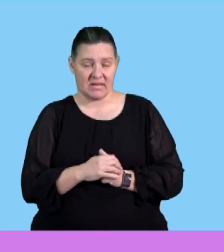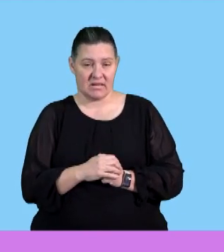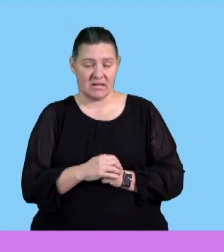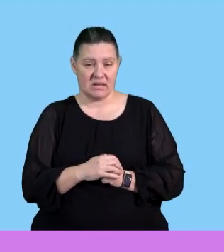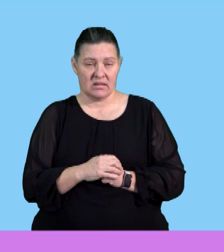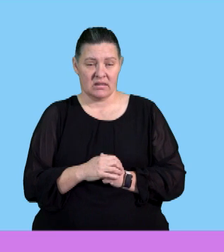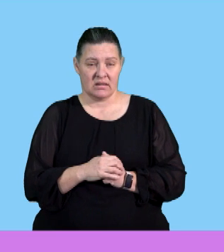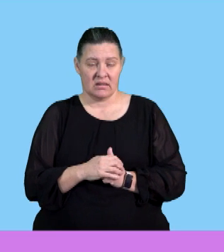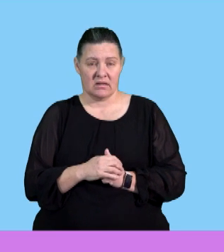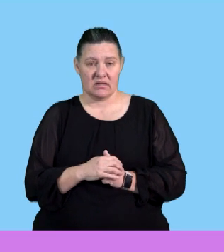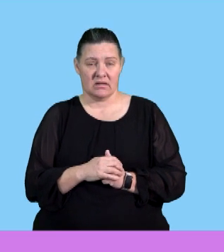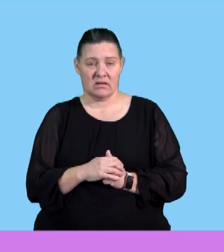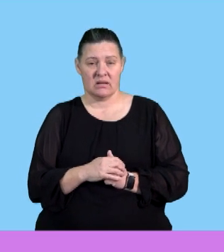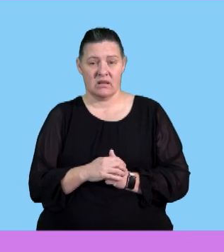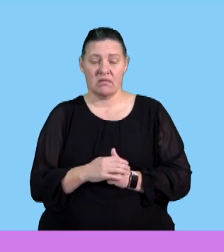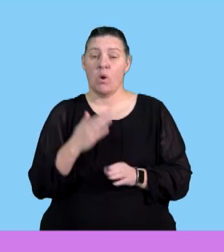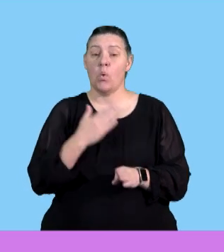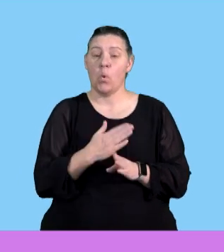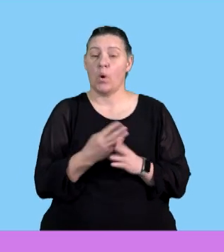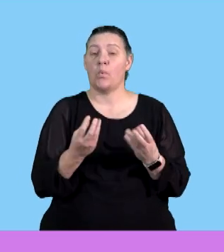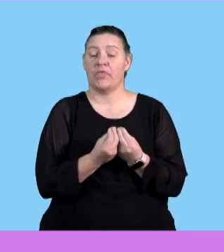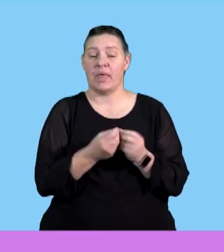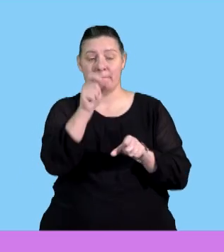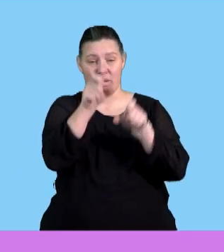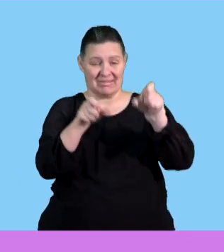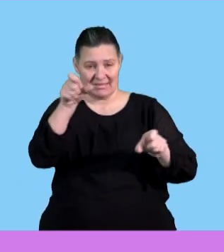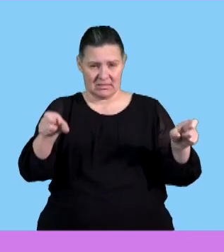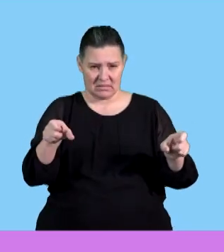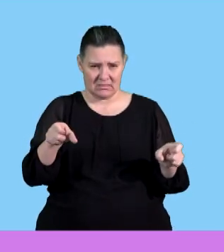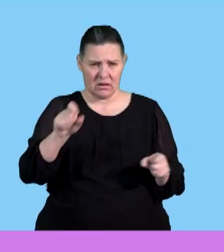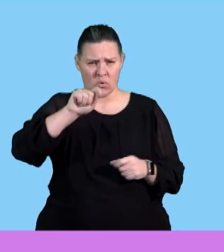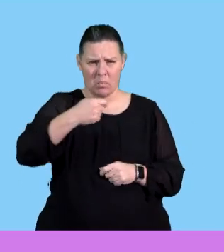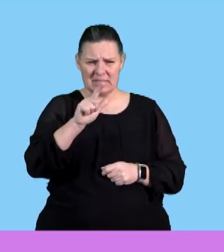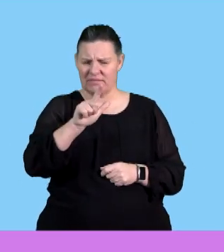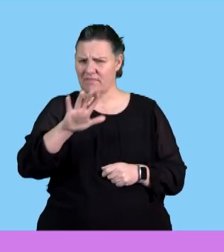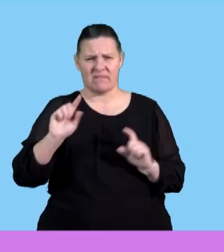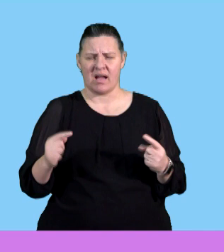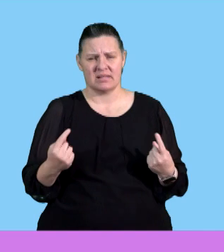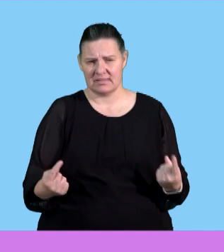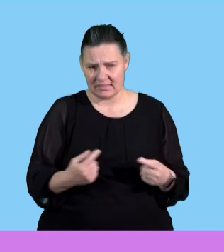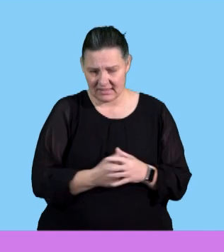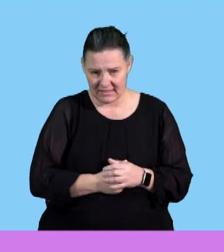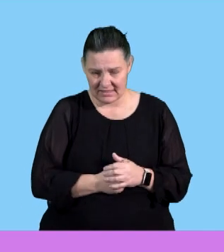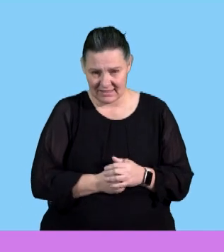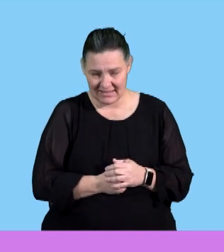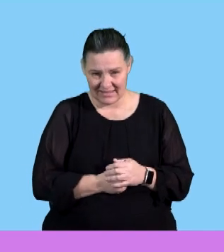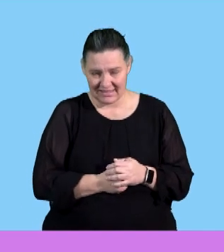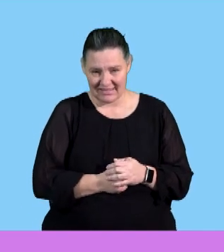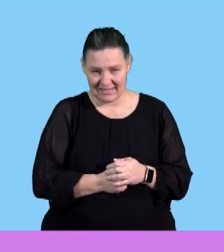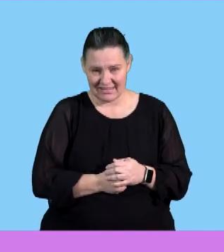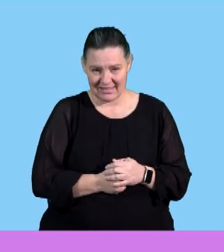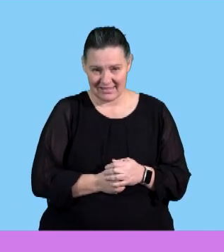23,75. But now remember, guys, we are working with clients. And